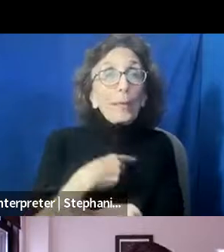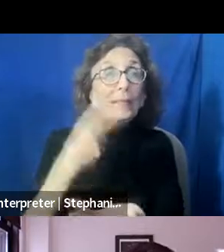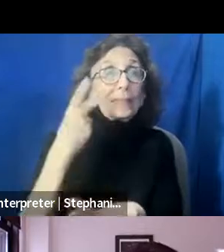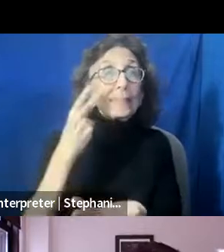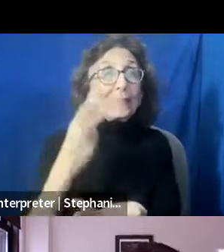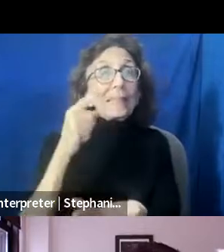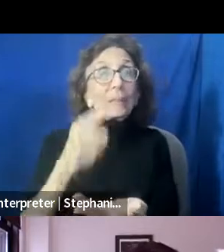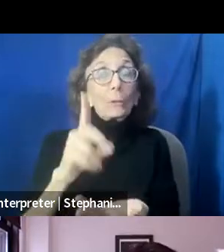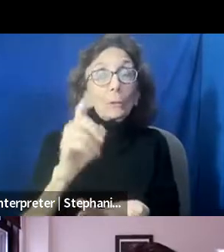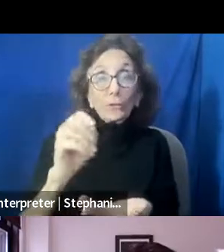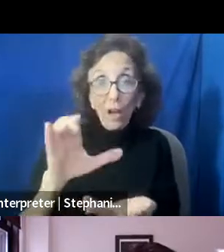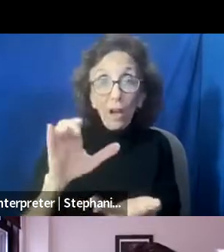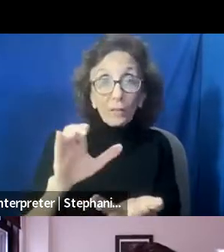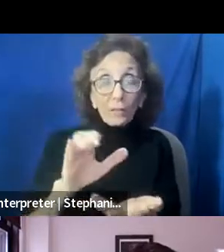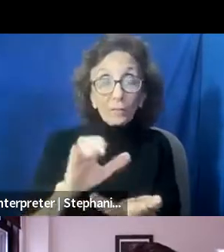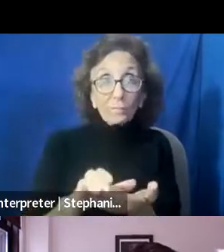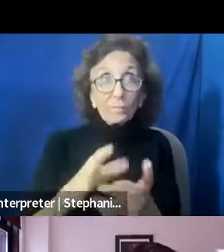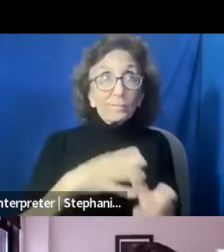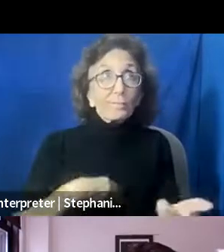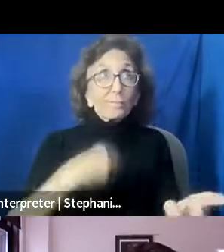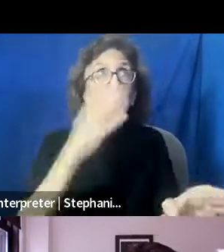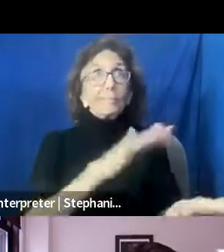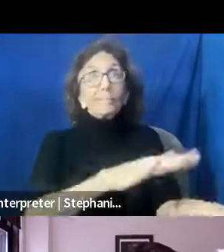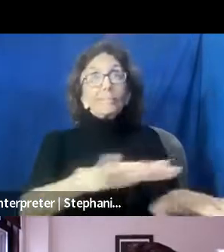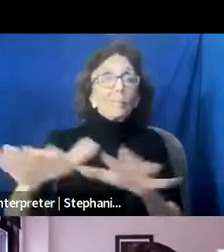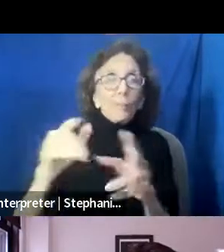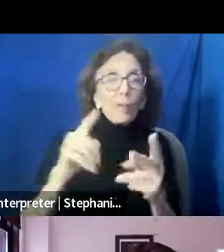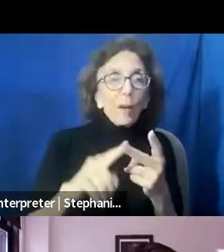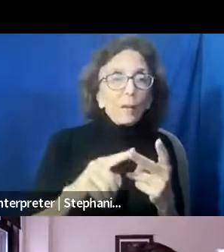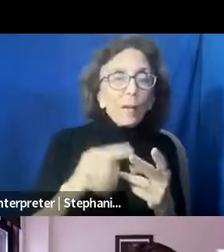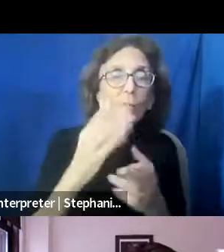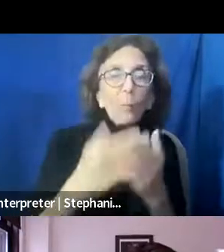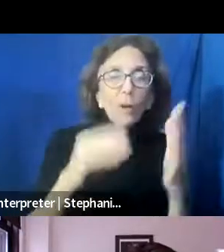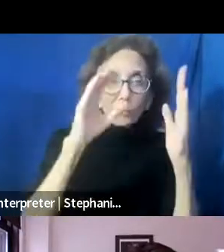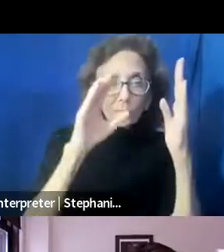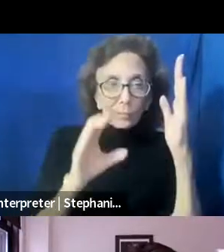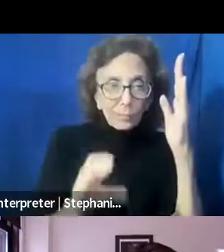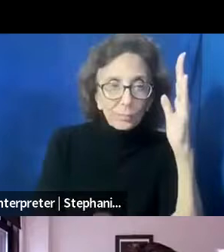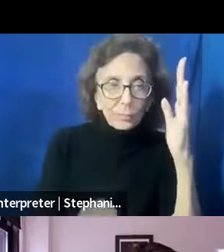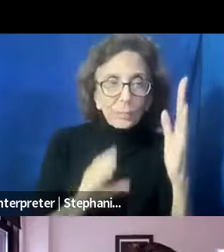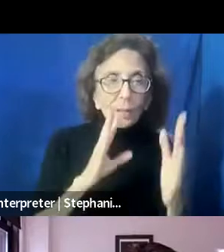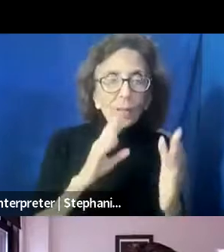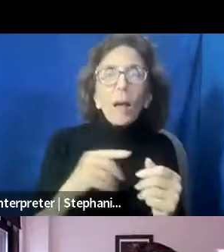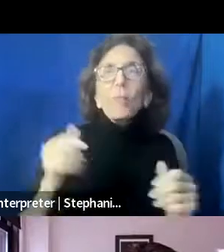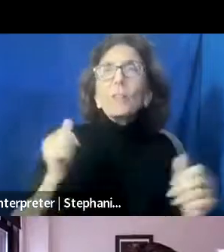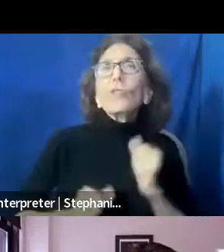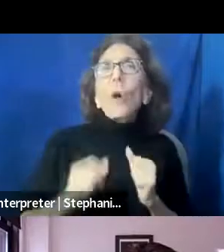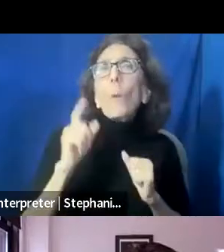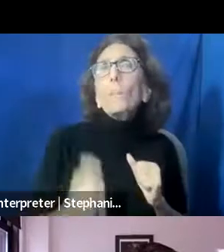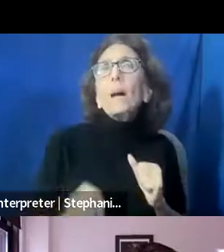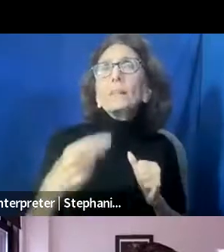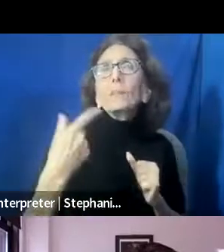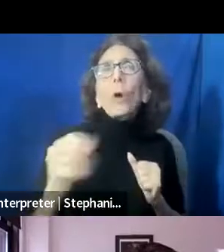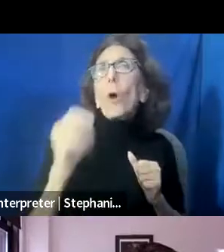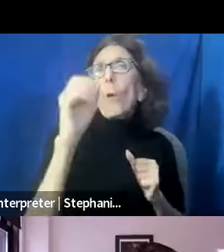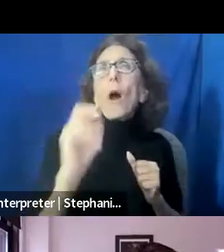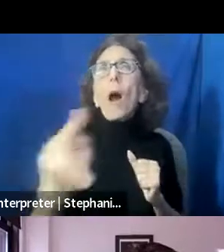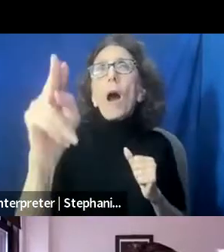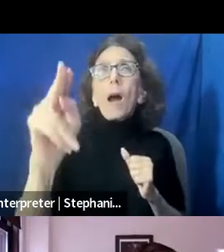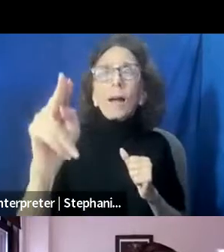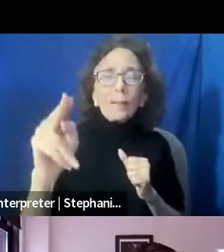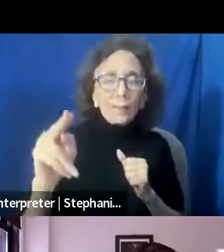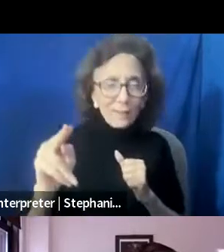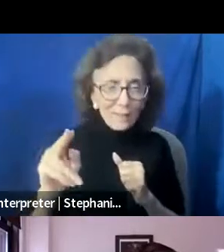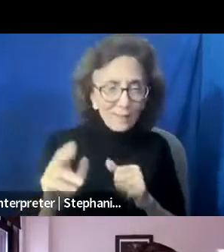and probably also with the sections in there that talk about the show must go on mentality. And